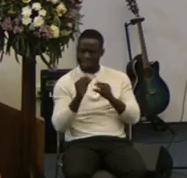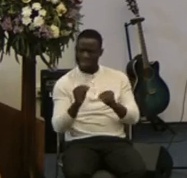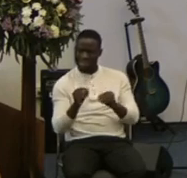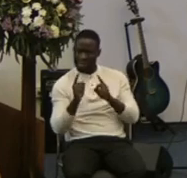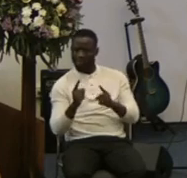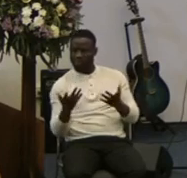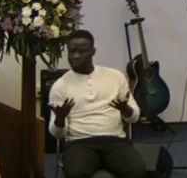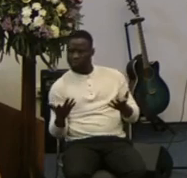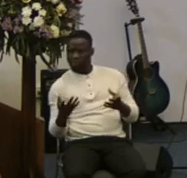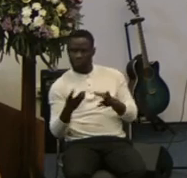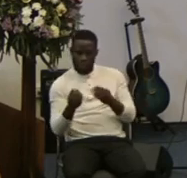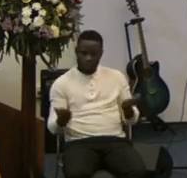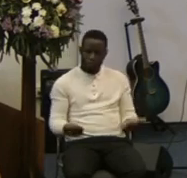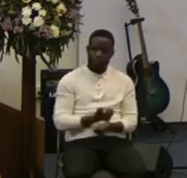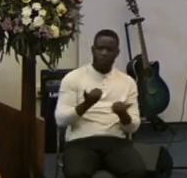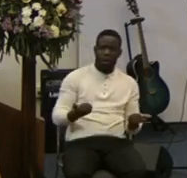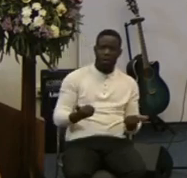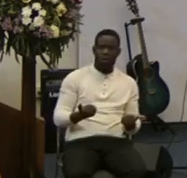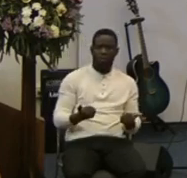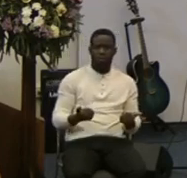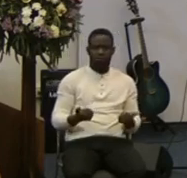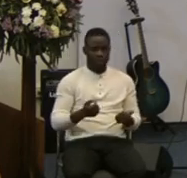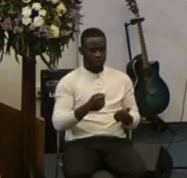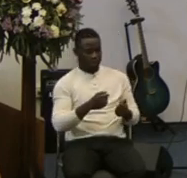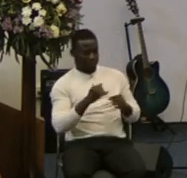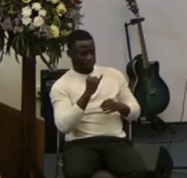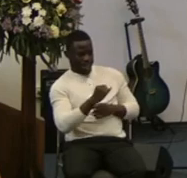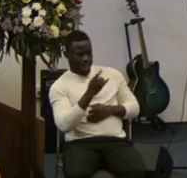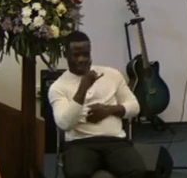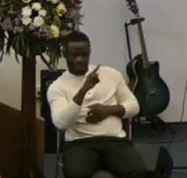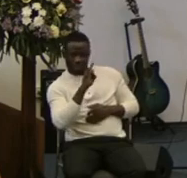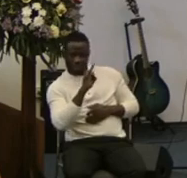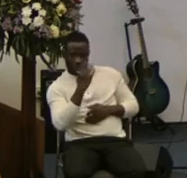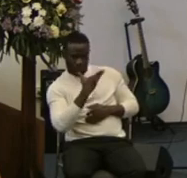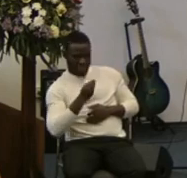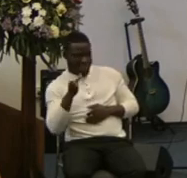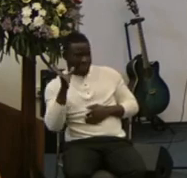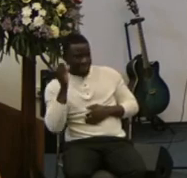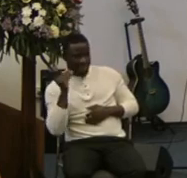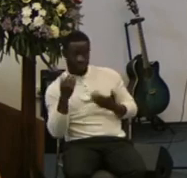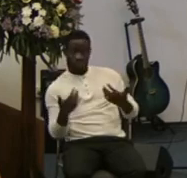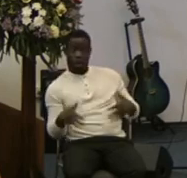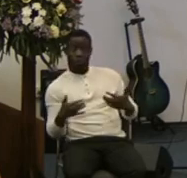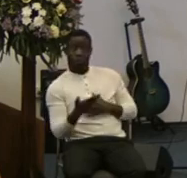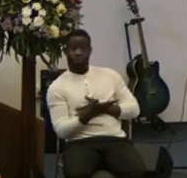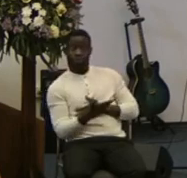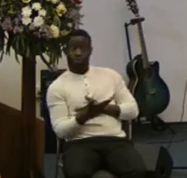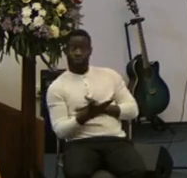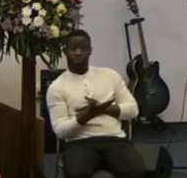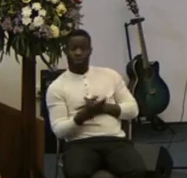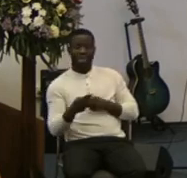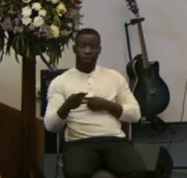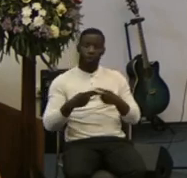with authority. He even gives orders to impure spirits, and they obey him."